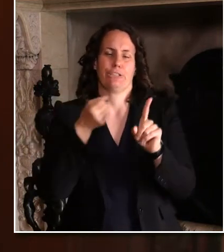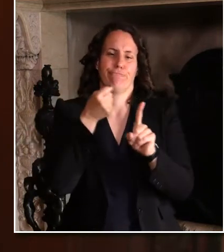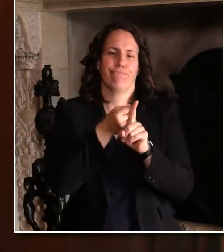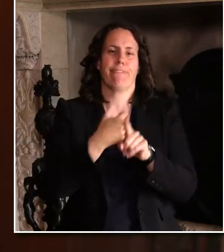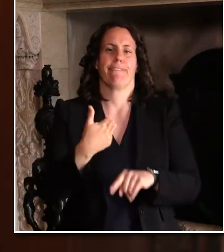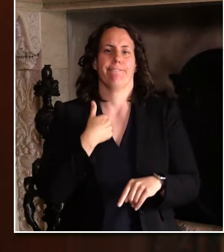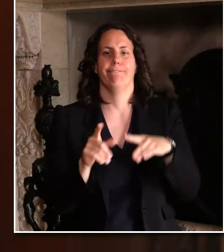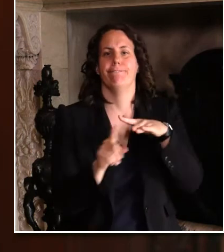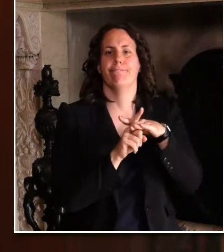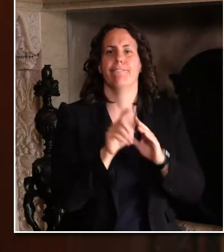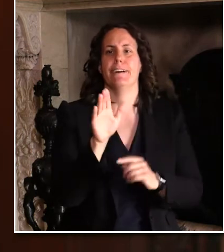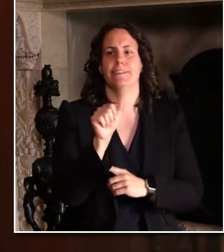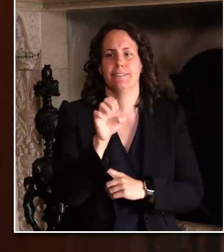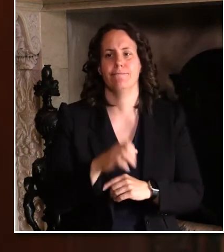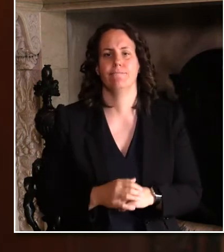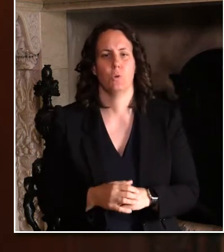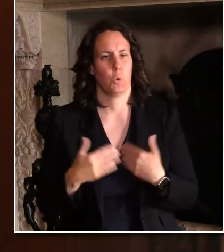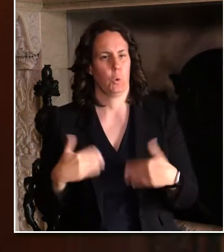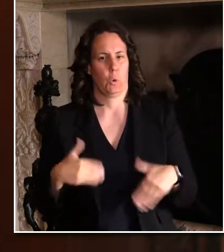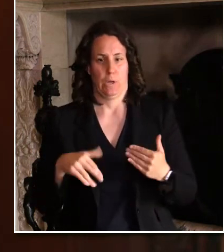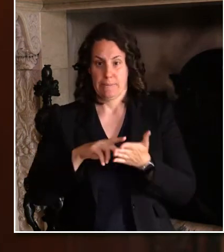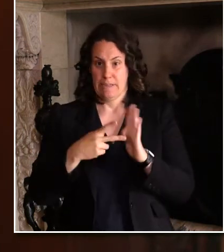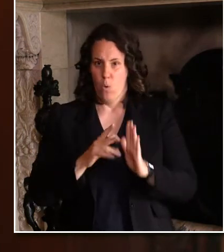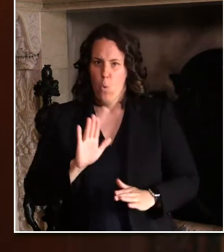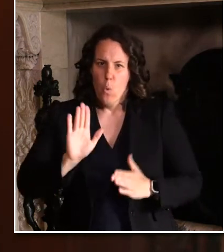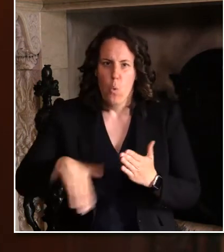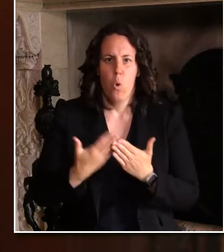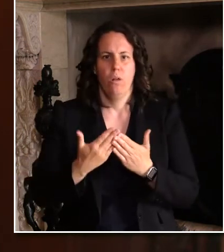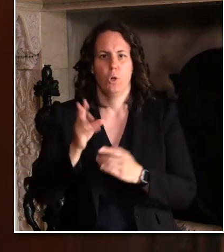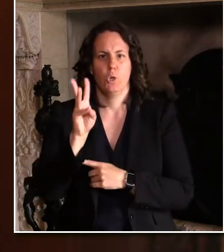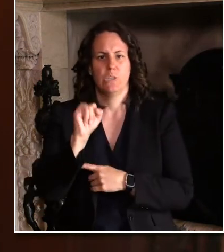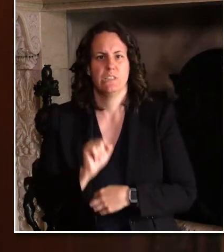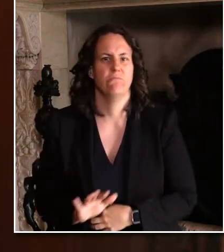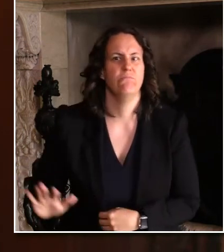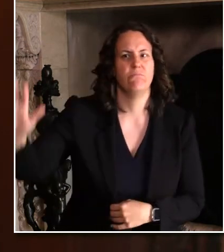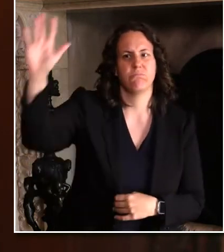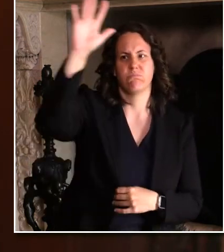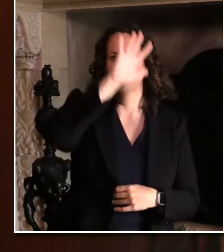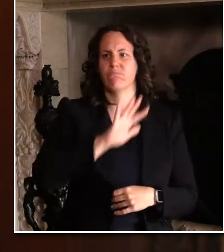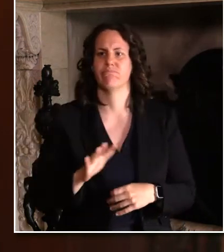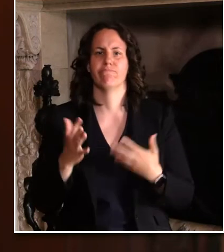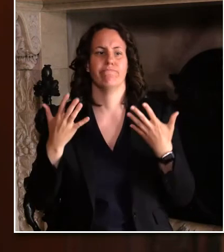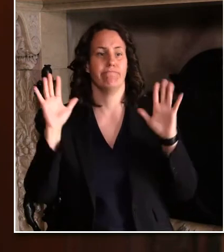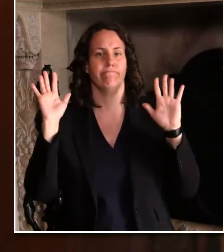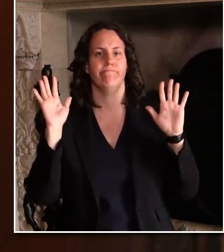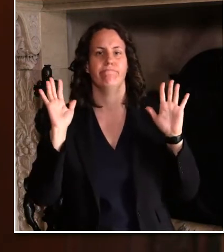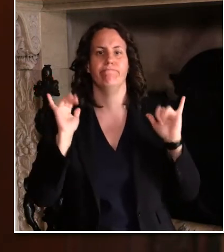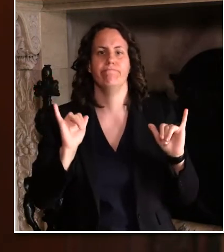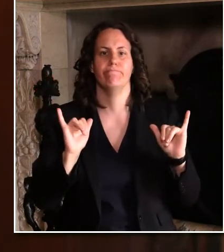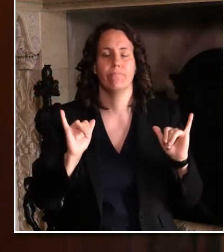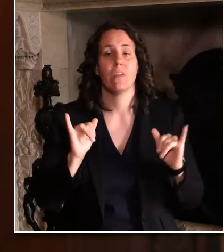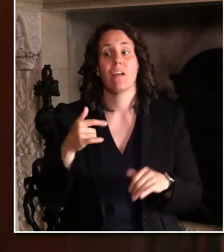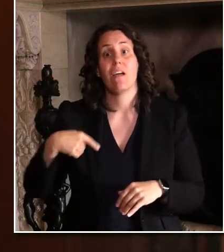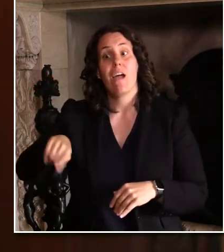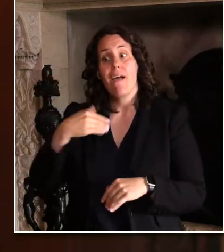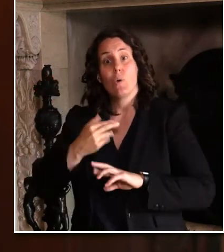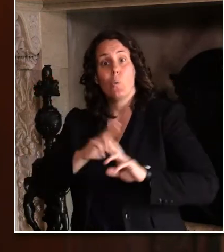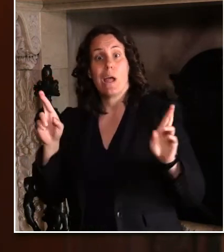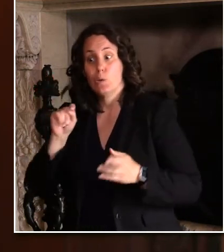every corner of the state, and we now have fewer tools at our disposal to help mitigate the spread. That means it is